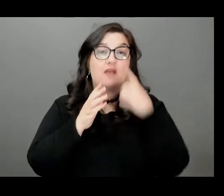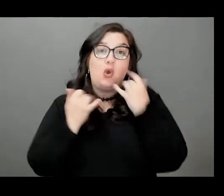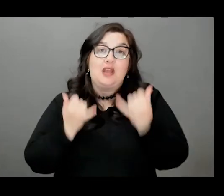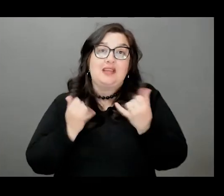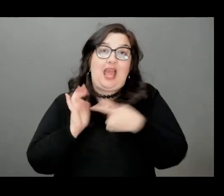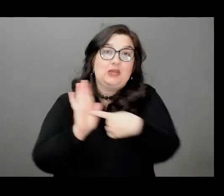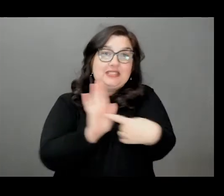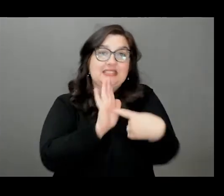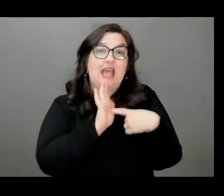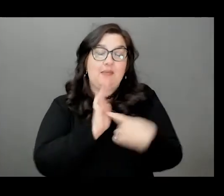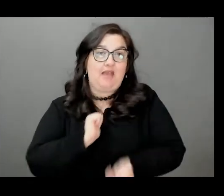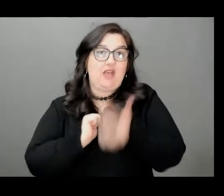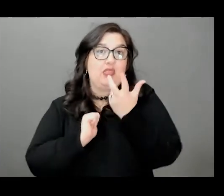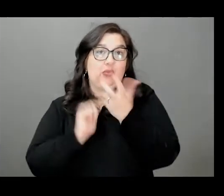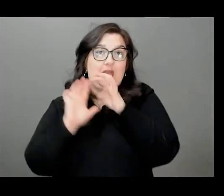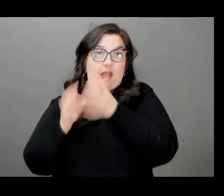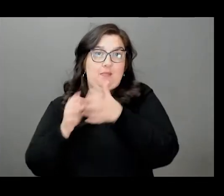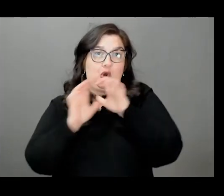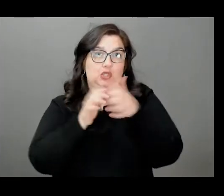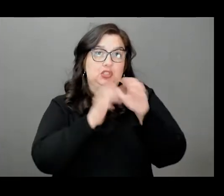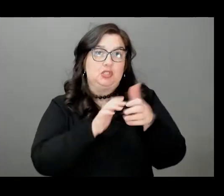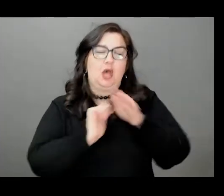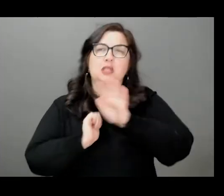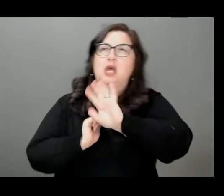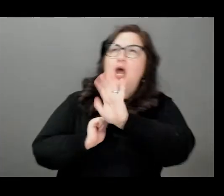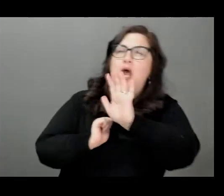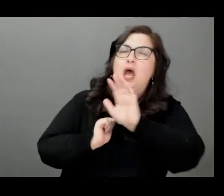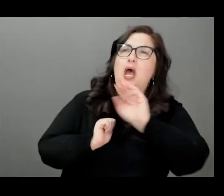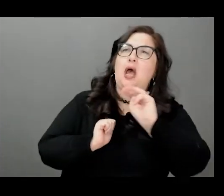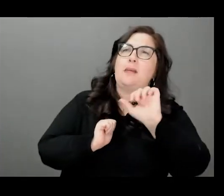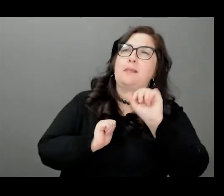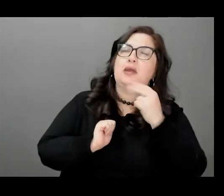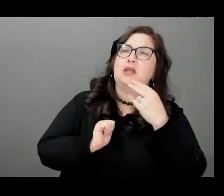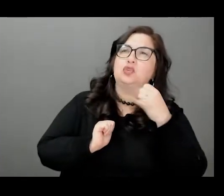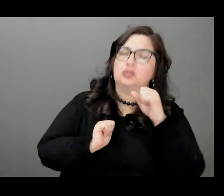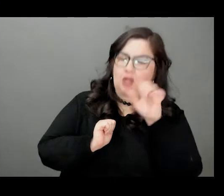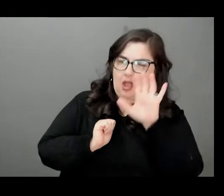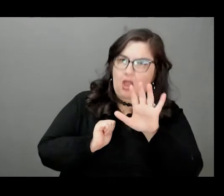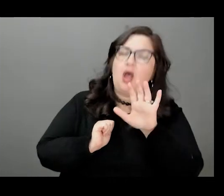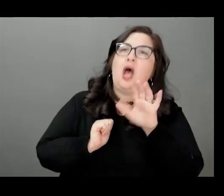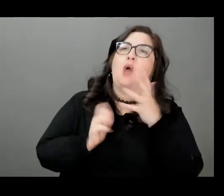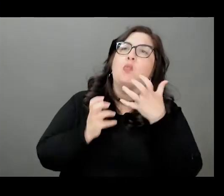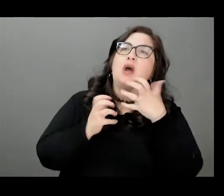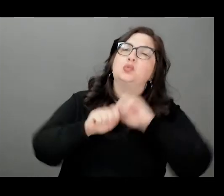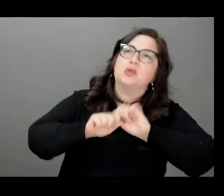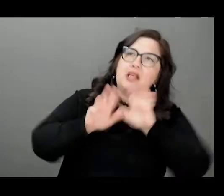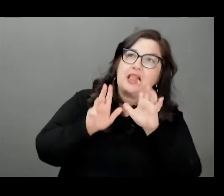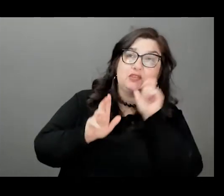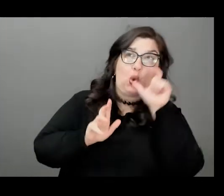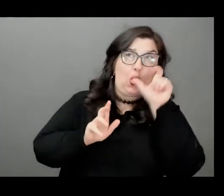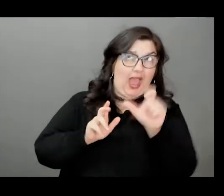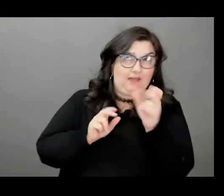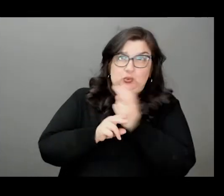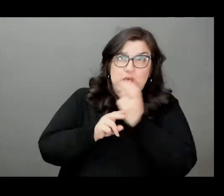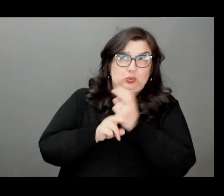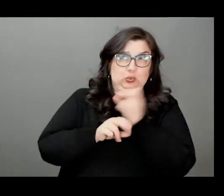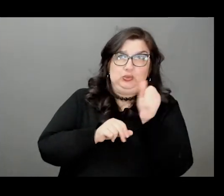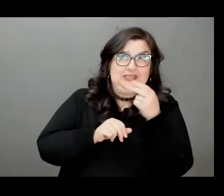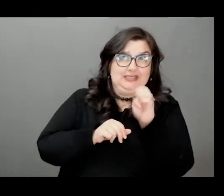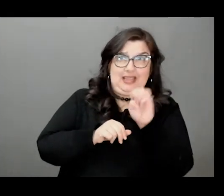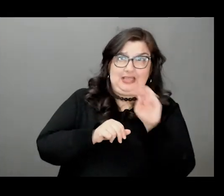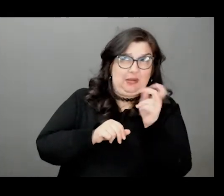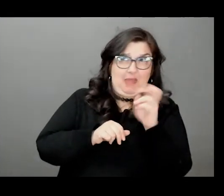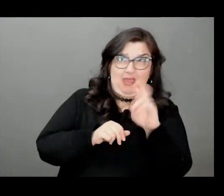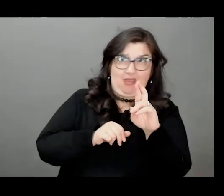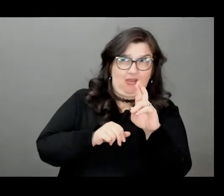Ground Truth Plus. Now, for this demo, I have three personas, right? So One is Manish, just to yes, just to clarify, so